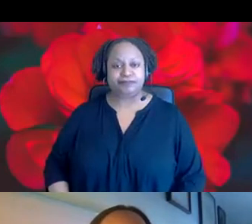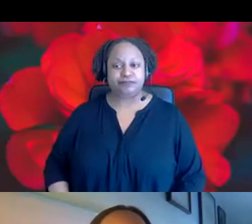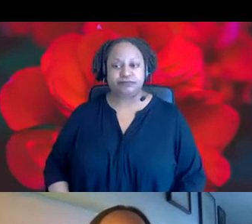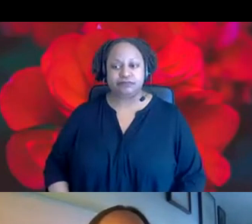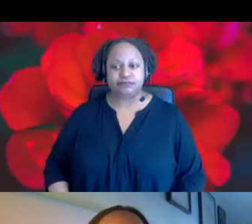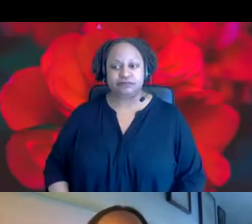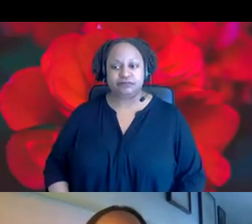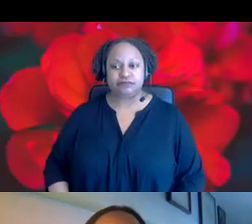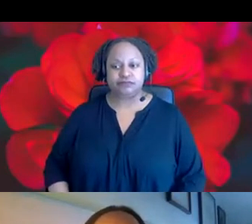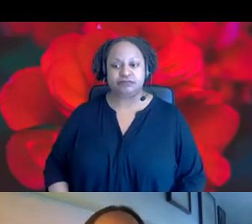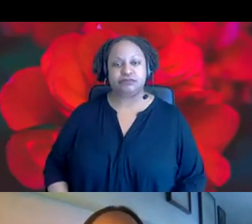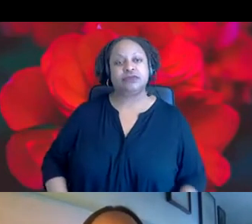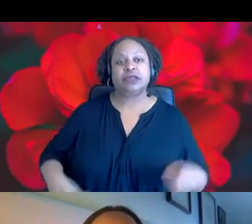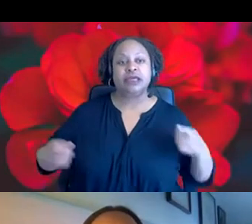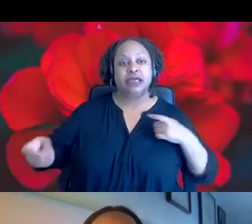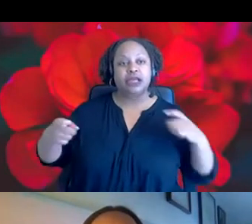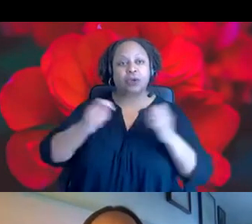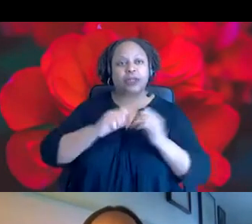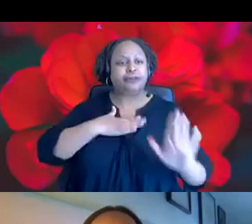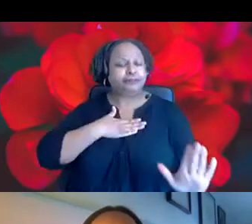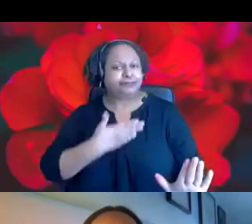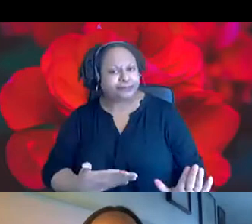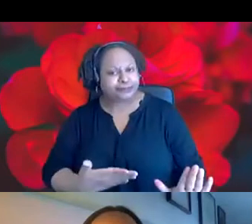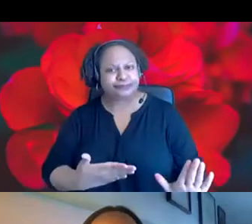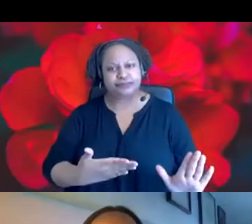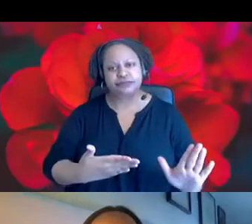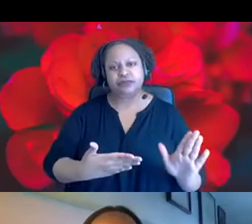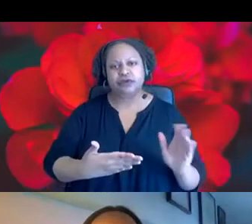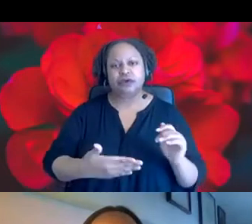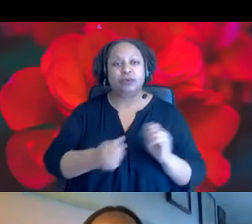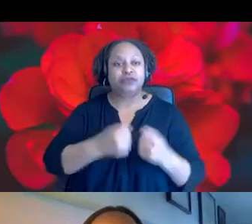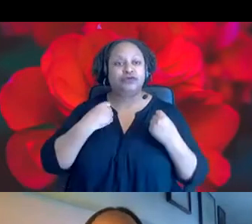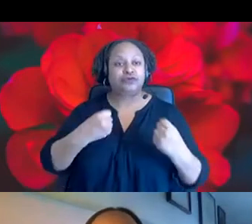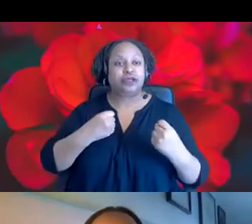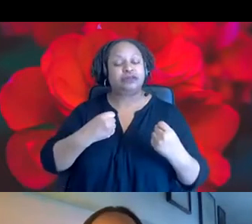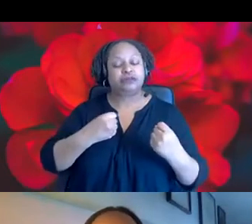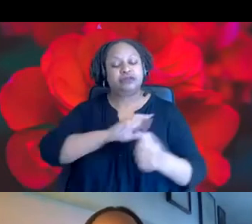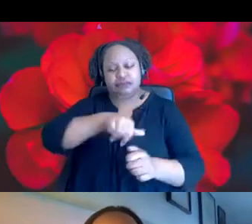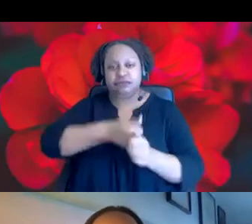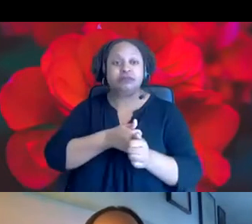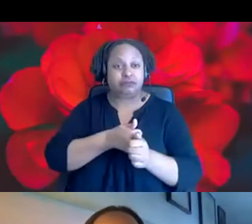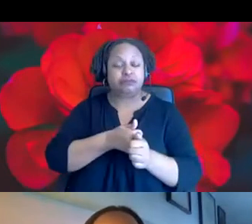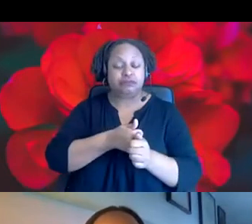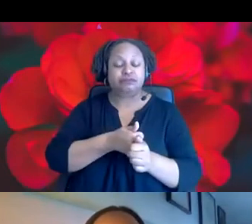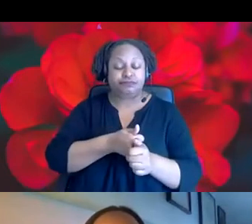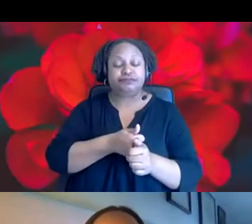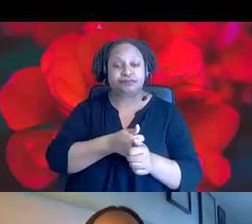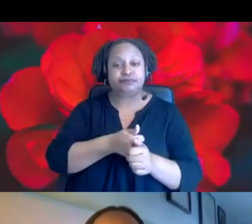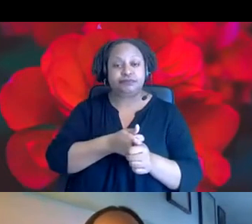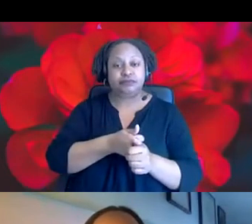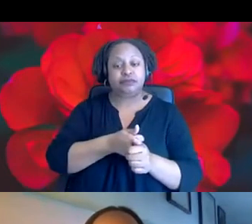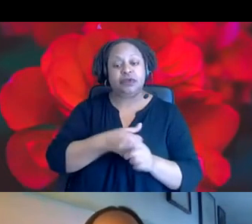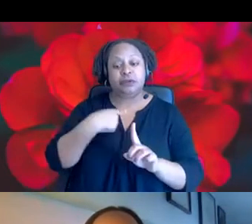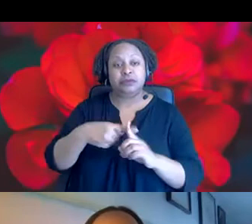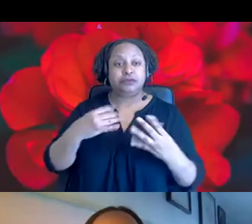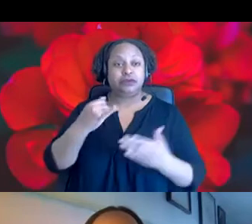the word grace because that's the wrong word, but with a lot of like, strength of character and with a lot of vision, I think,